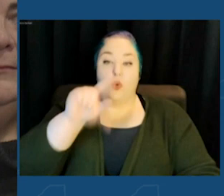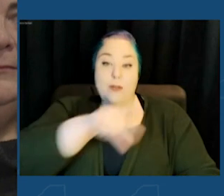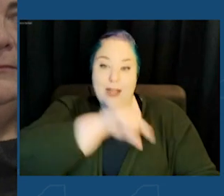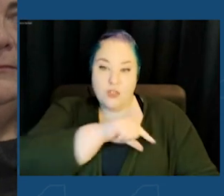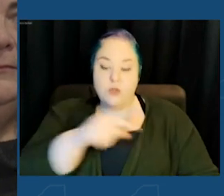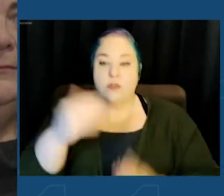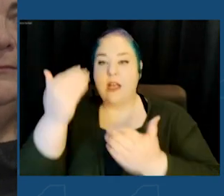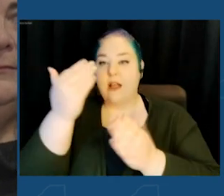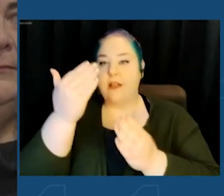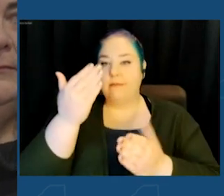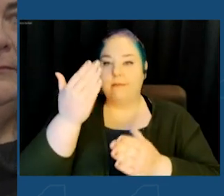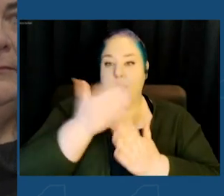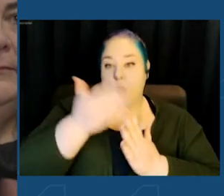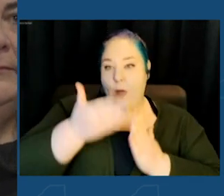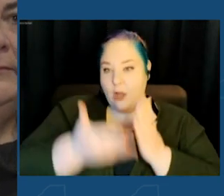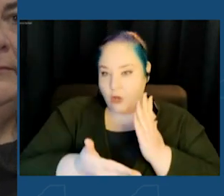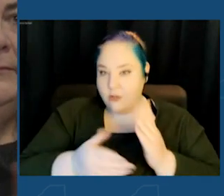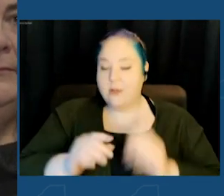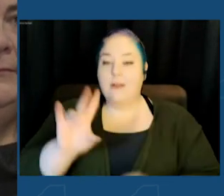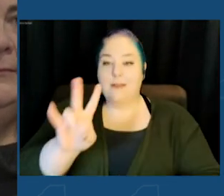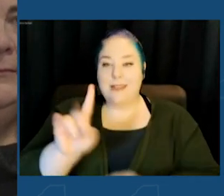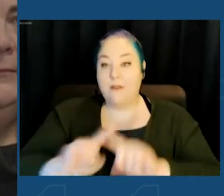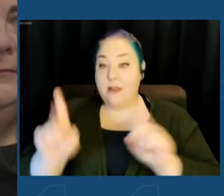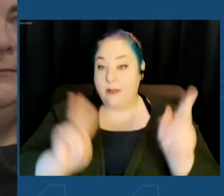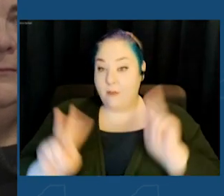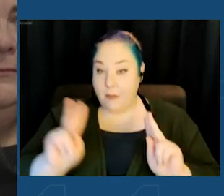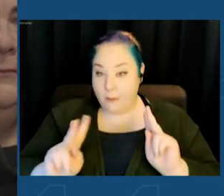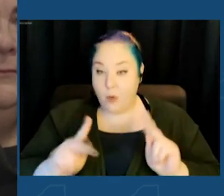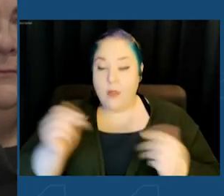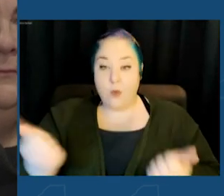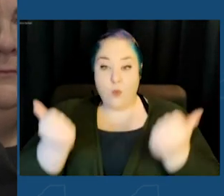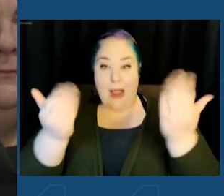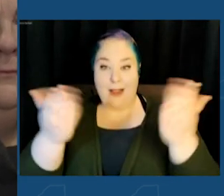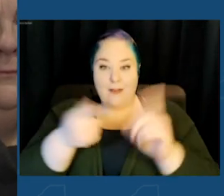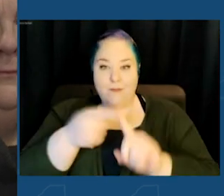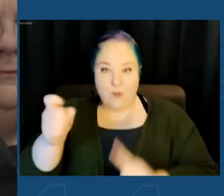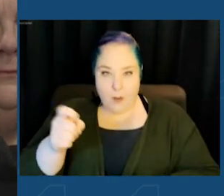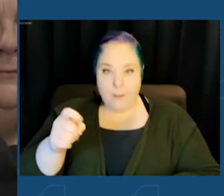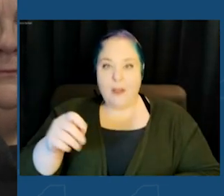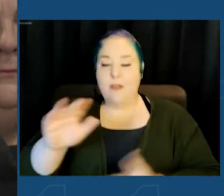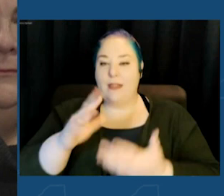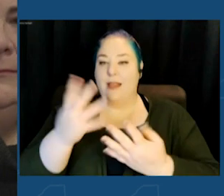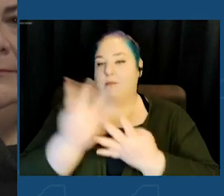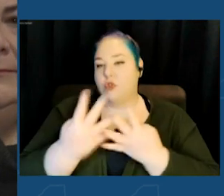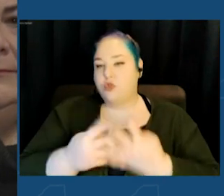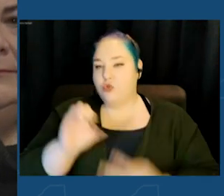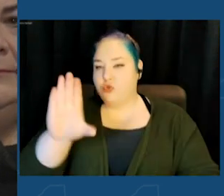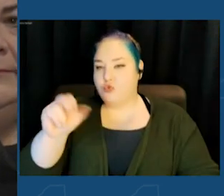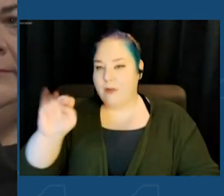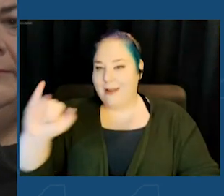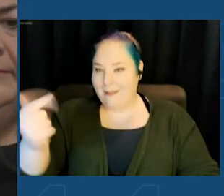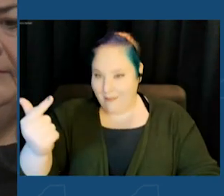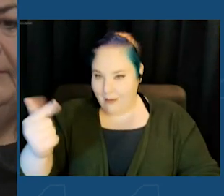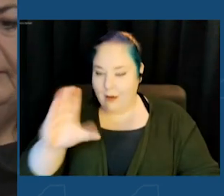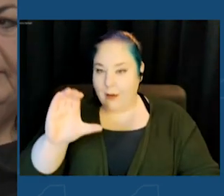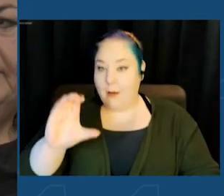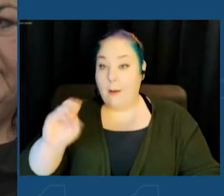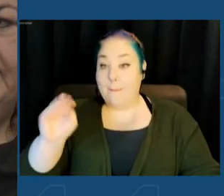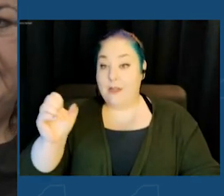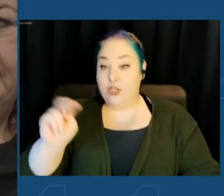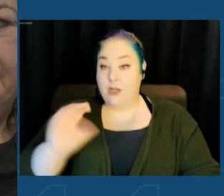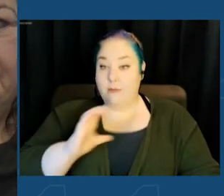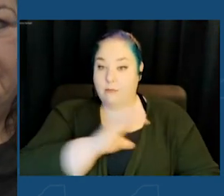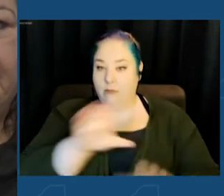of seven individuals who came through me it was recommended by the judicial screening commission I had a chance to meet every one of them I took the time